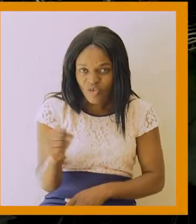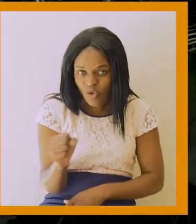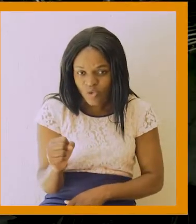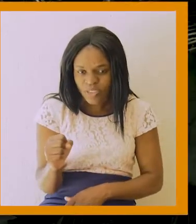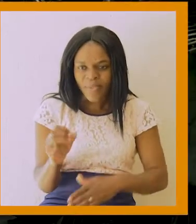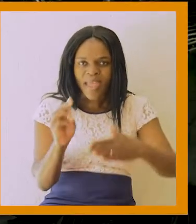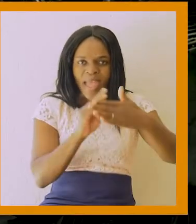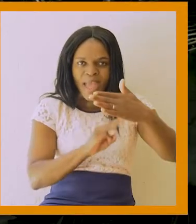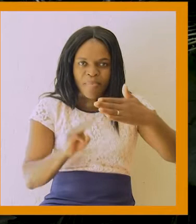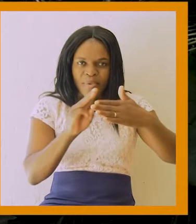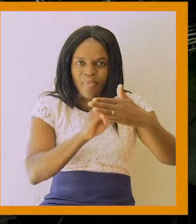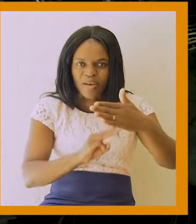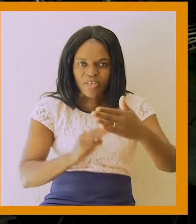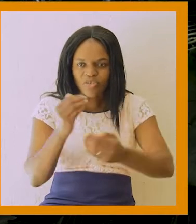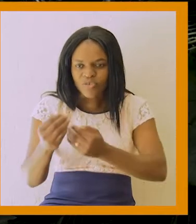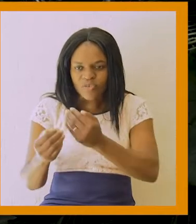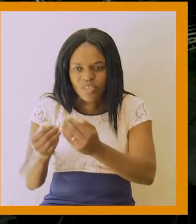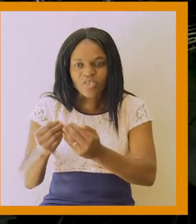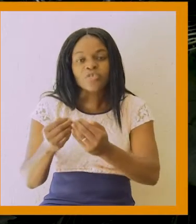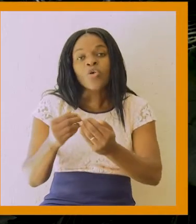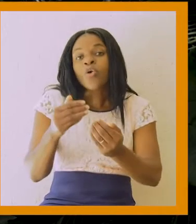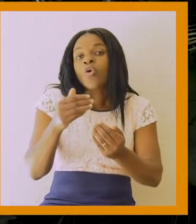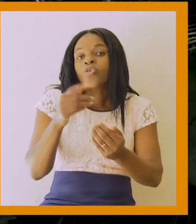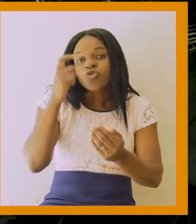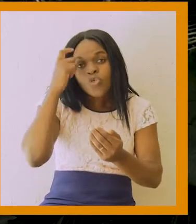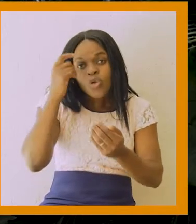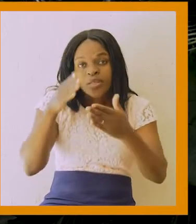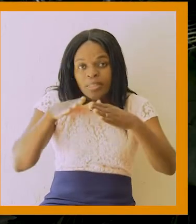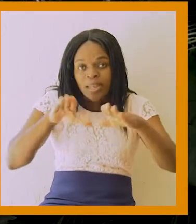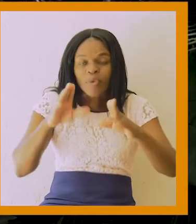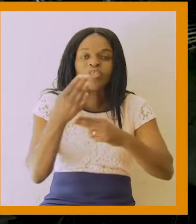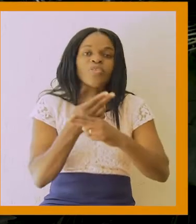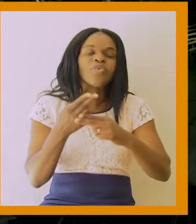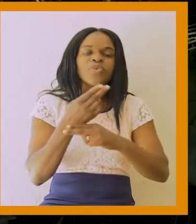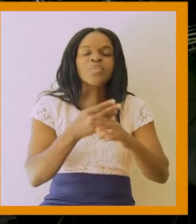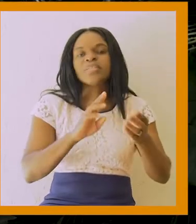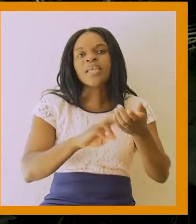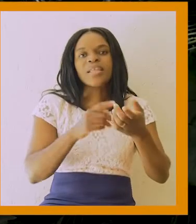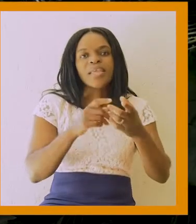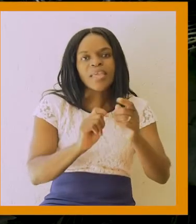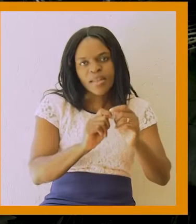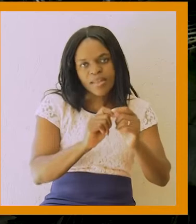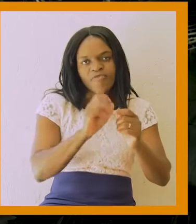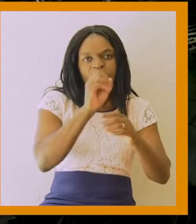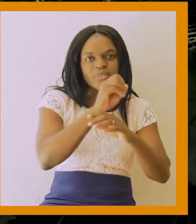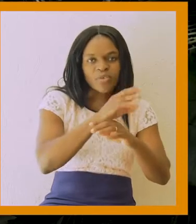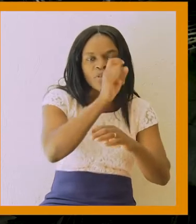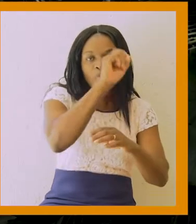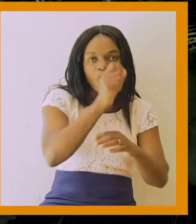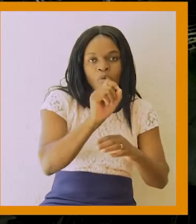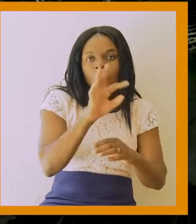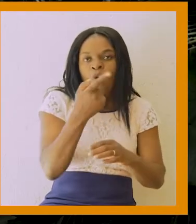someone at primary school, secondary school, or tertiary. So once each individual gets the